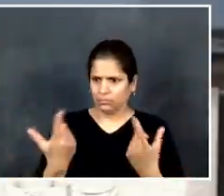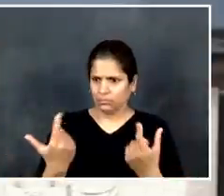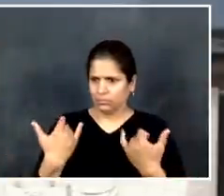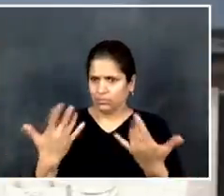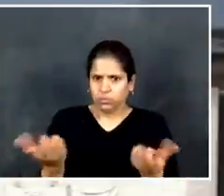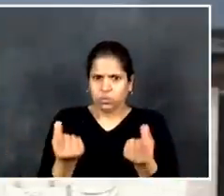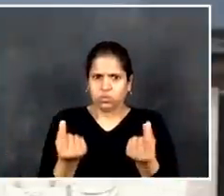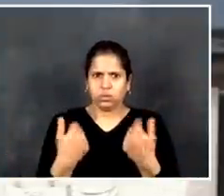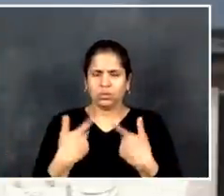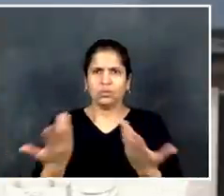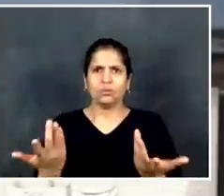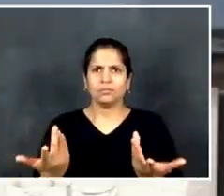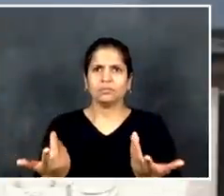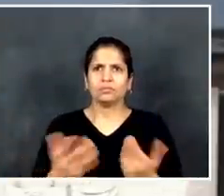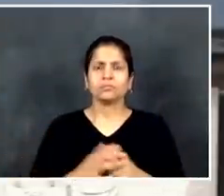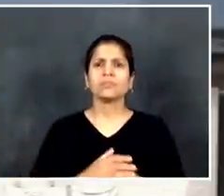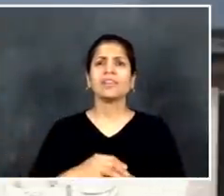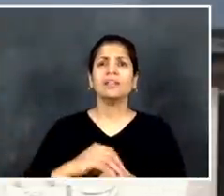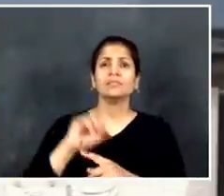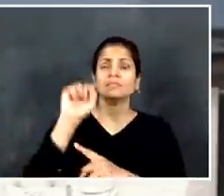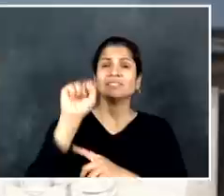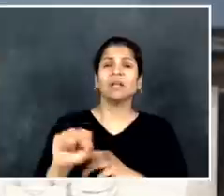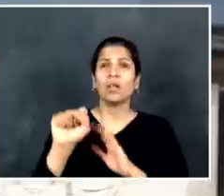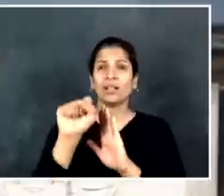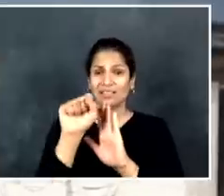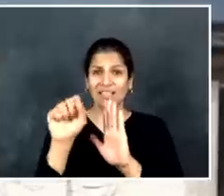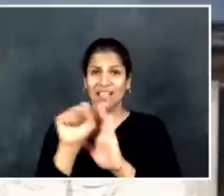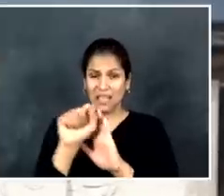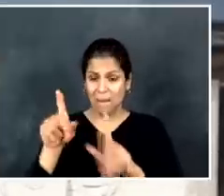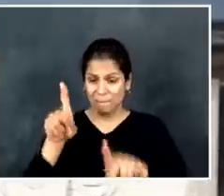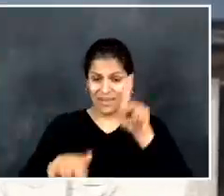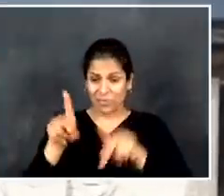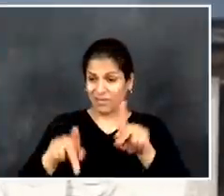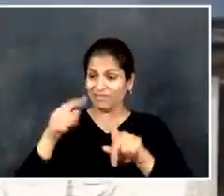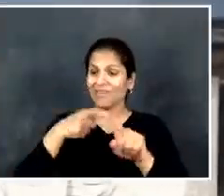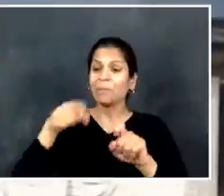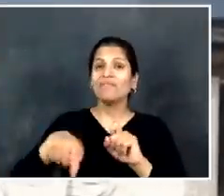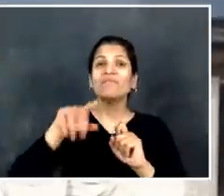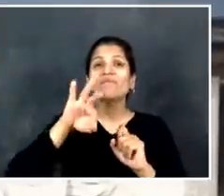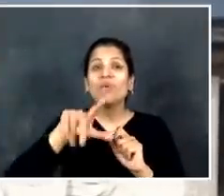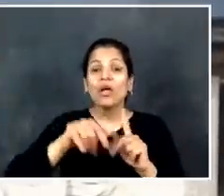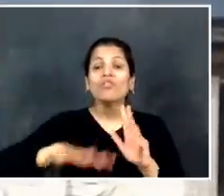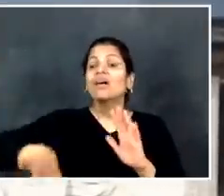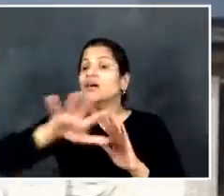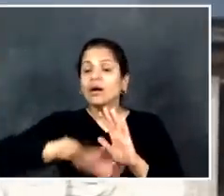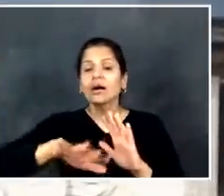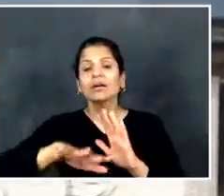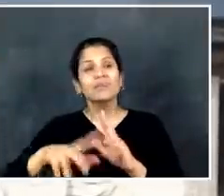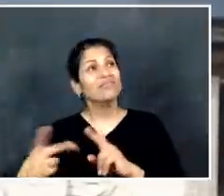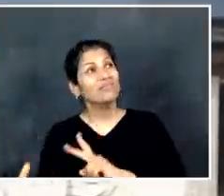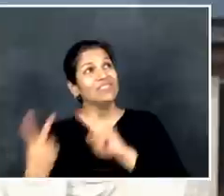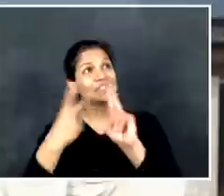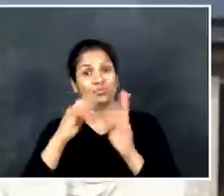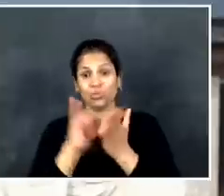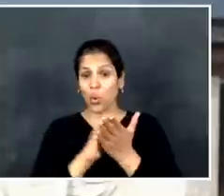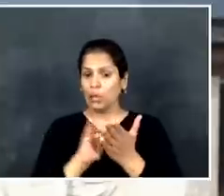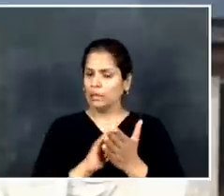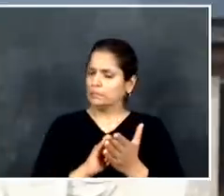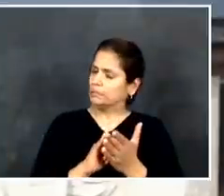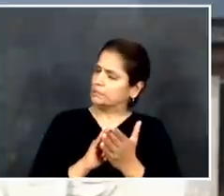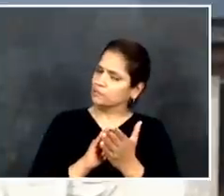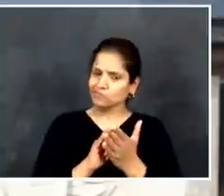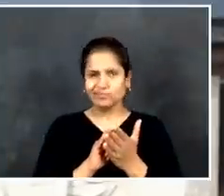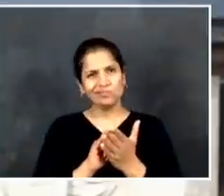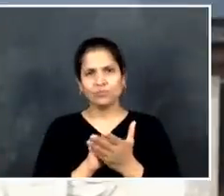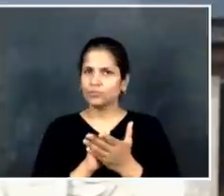notion, and this is something we would work on the state with, I would be very careful about the notion of, you know, being negative to any individual from a state.